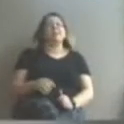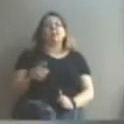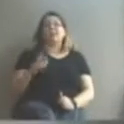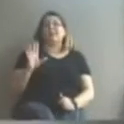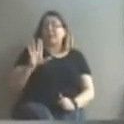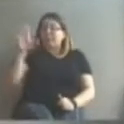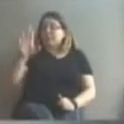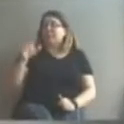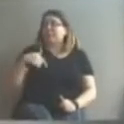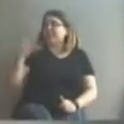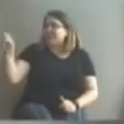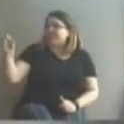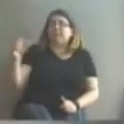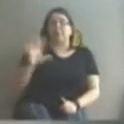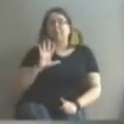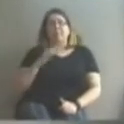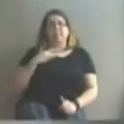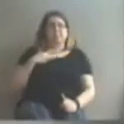up.